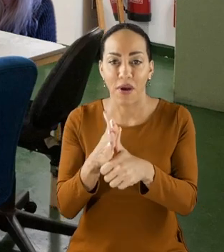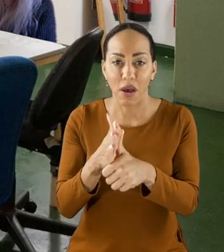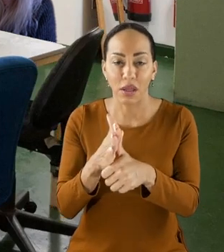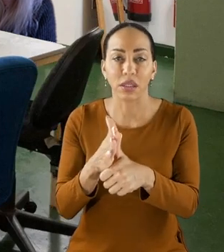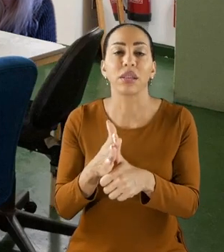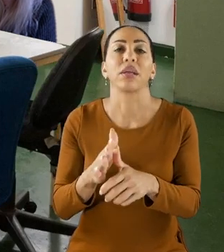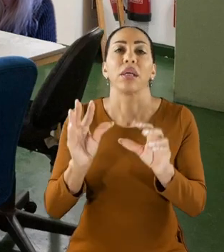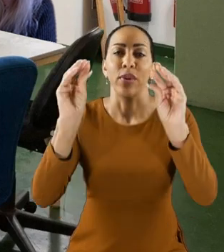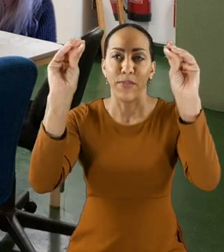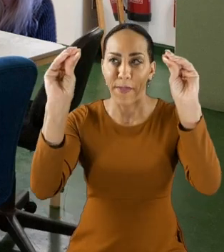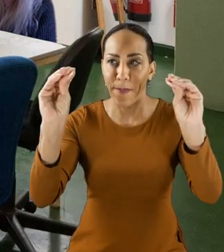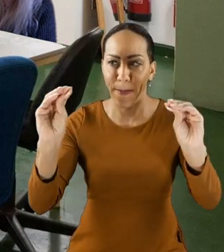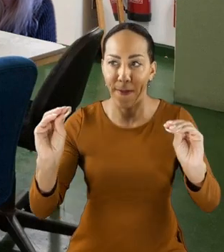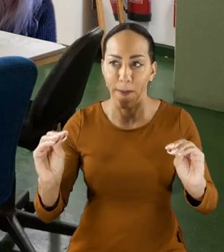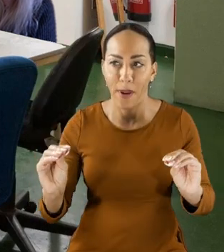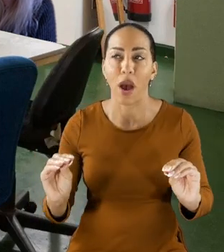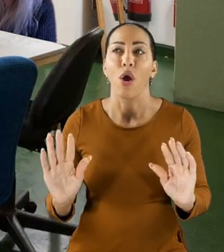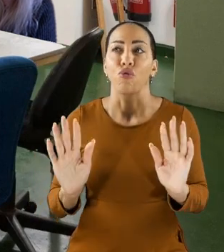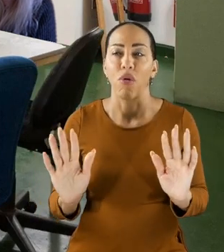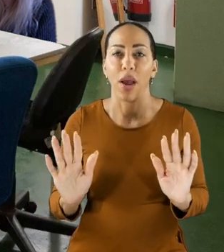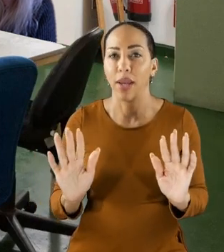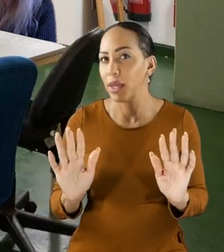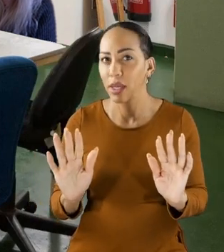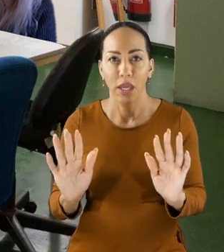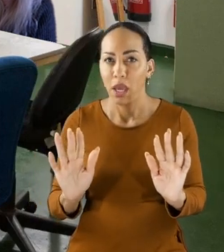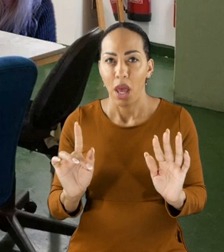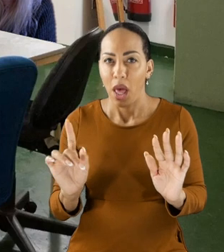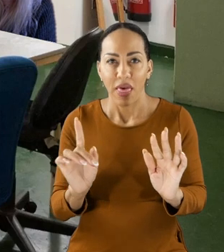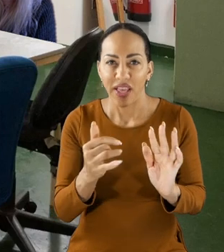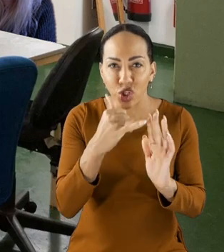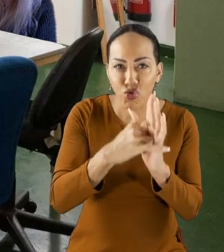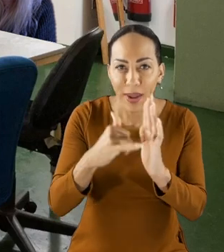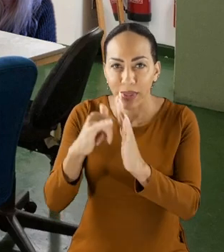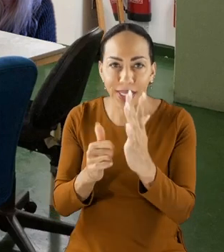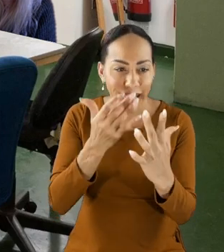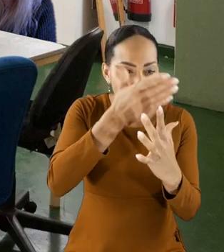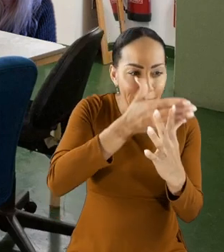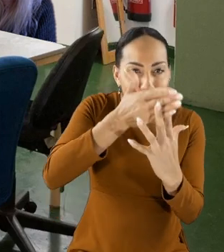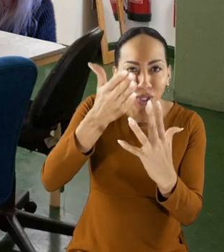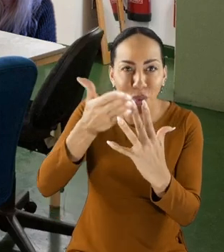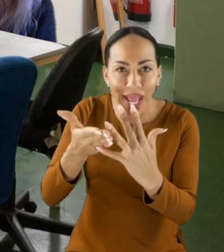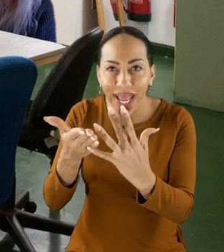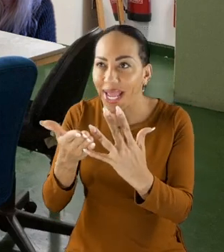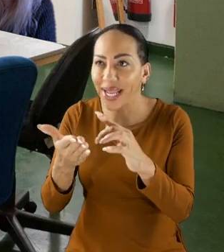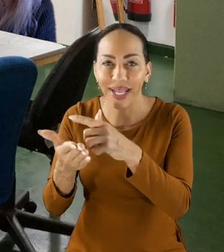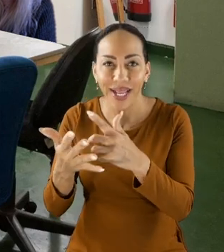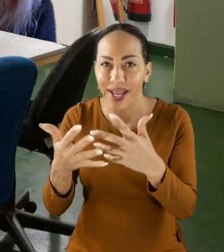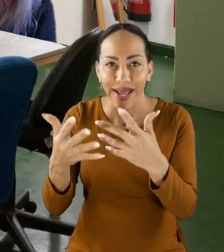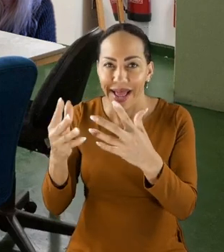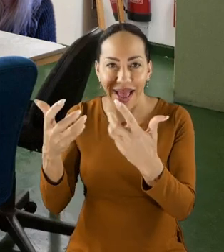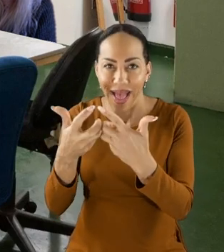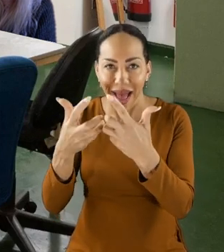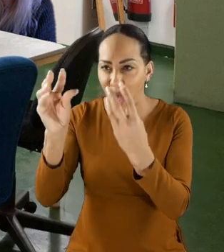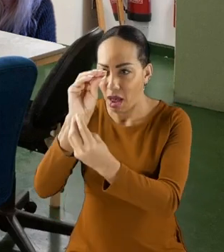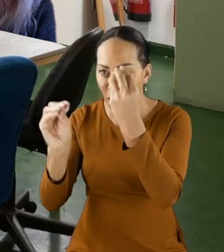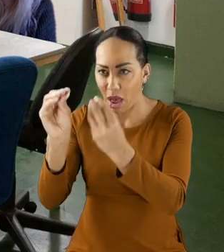on this word and this sign at this moment, what do we have to do to the bits of script in between to make sure